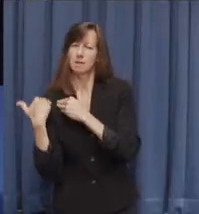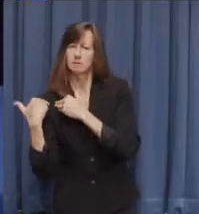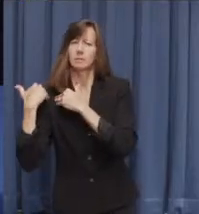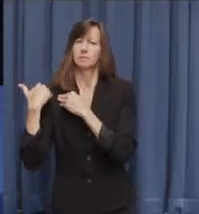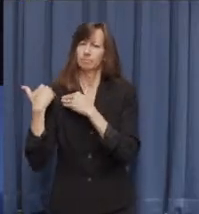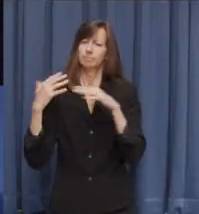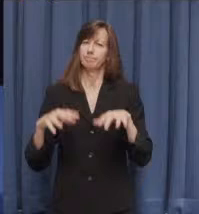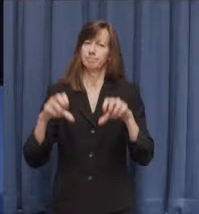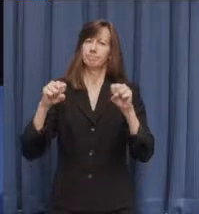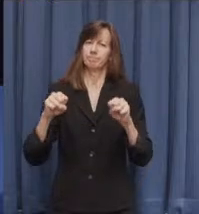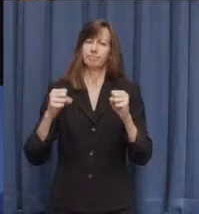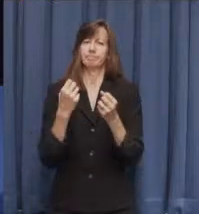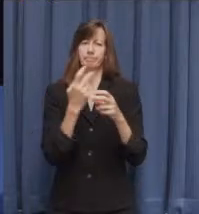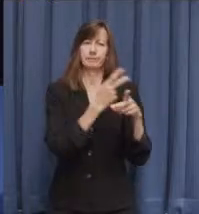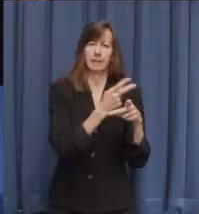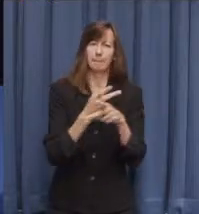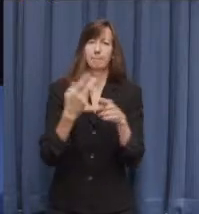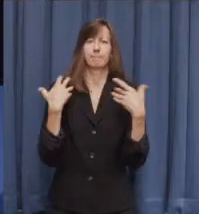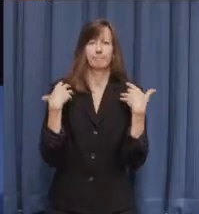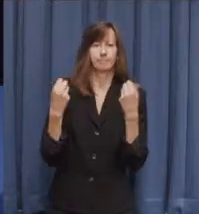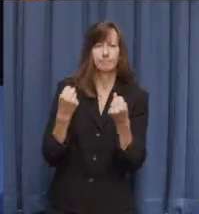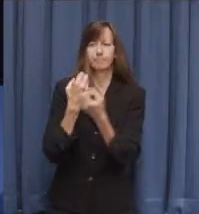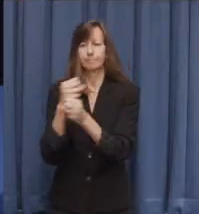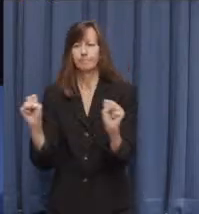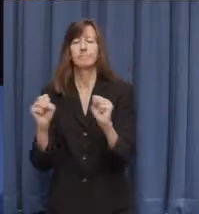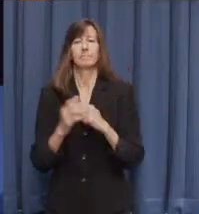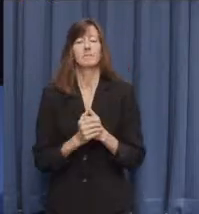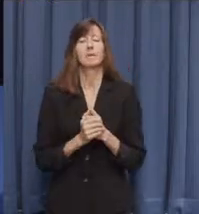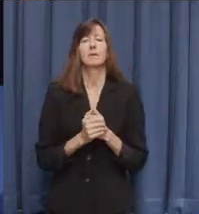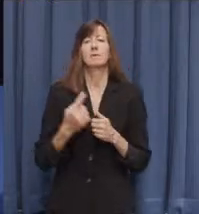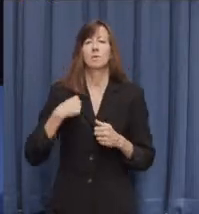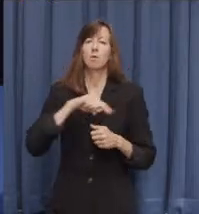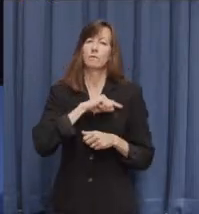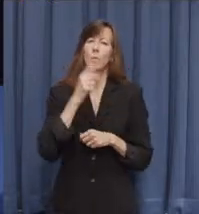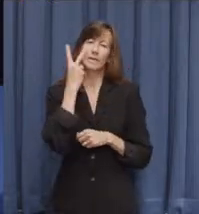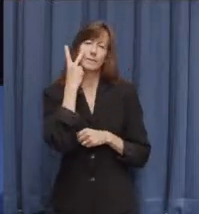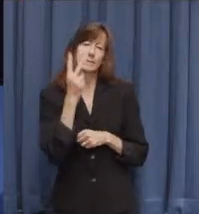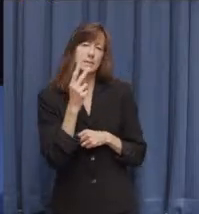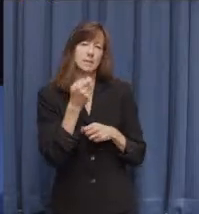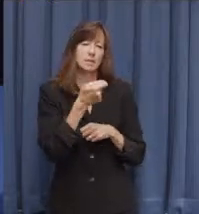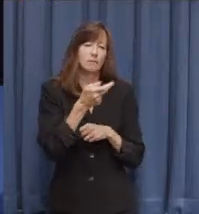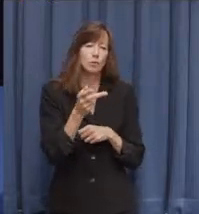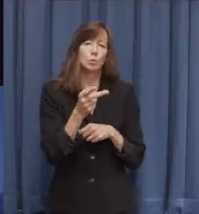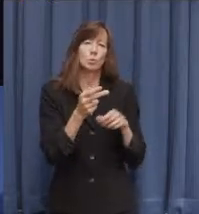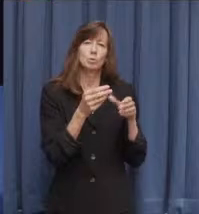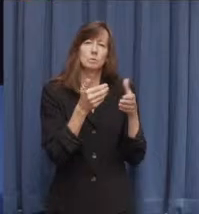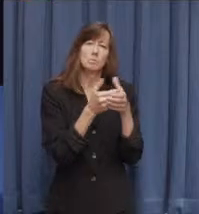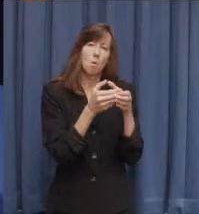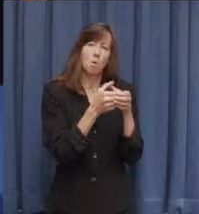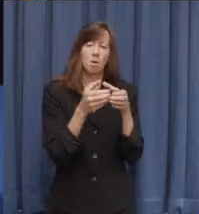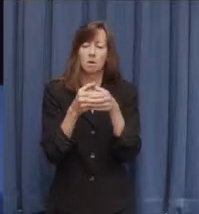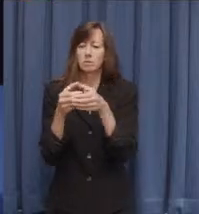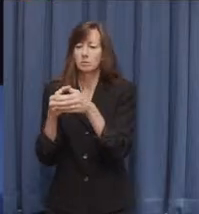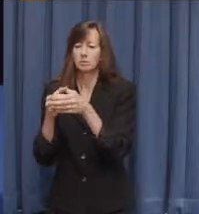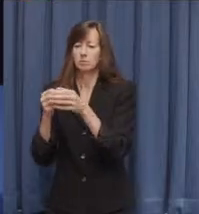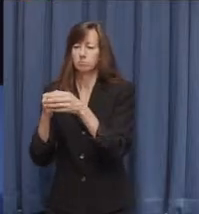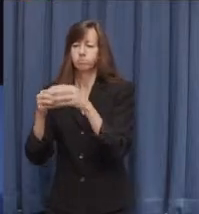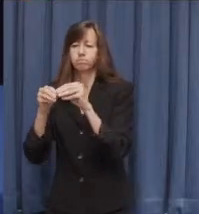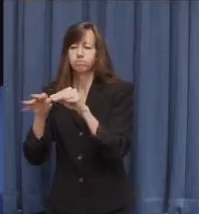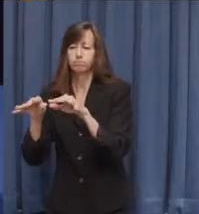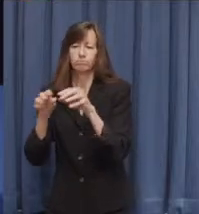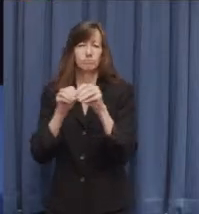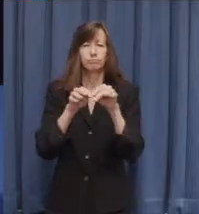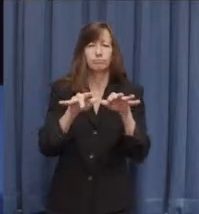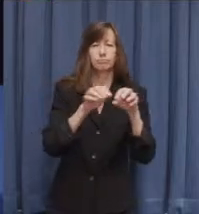plan, as we've seen a few small number of clusters emerge in Ulster County over the last week. We will start,